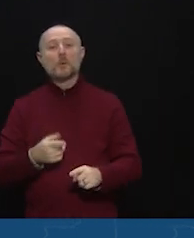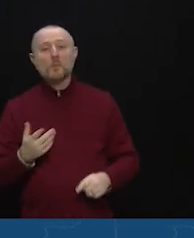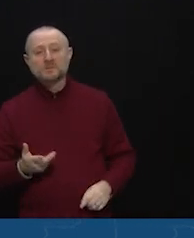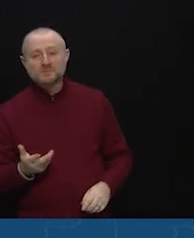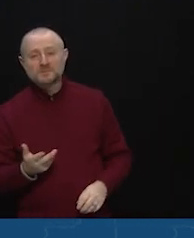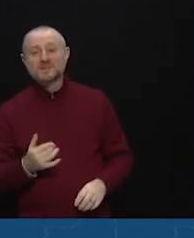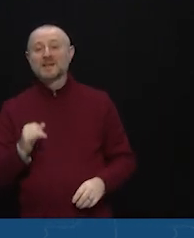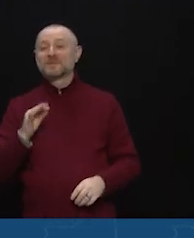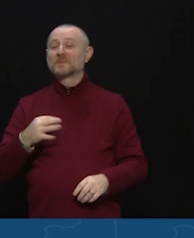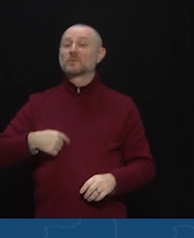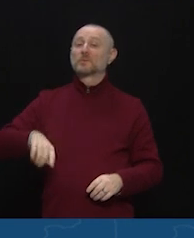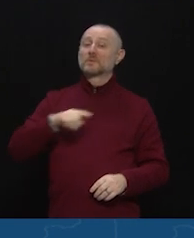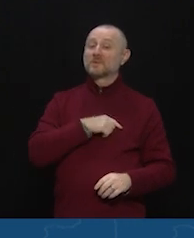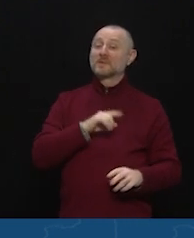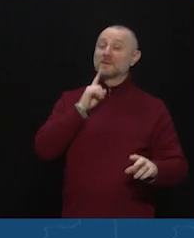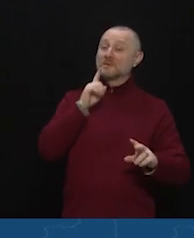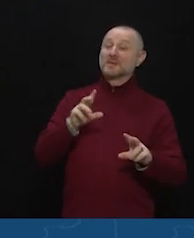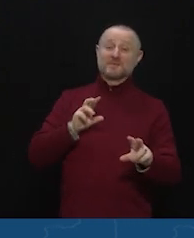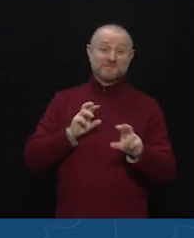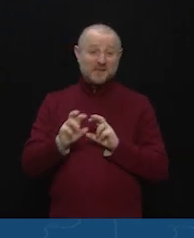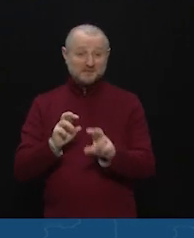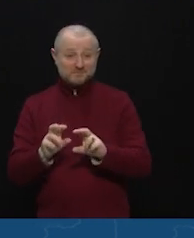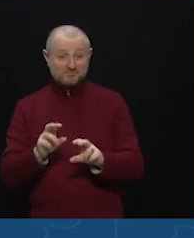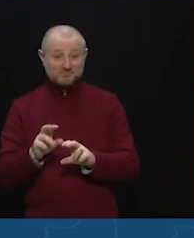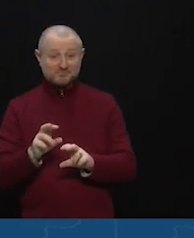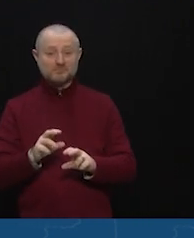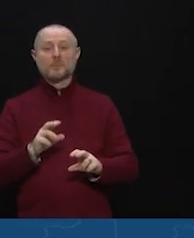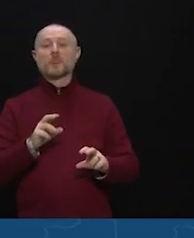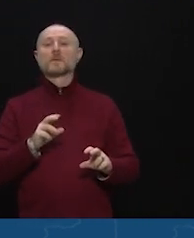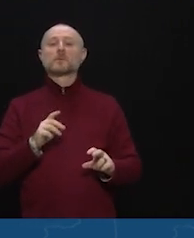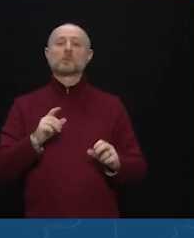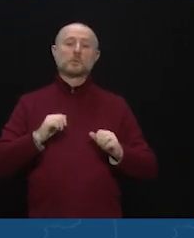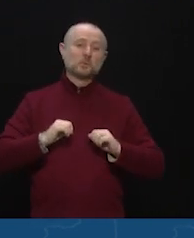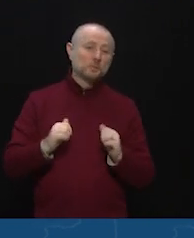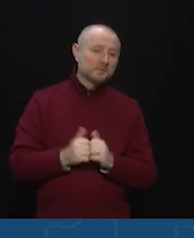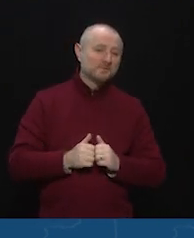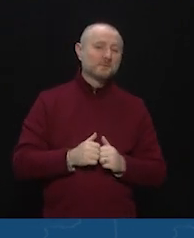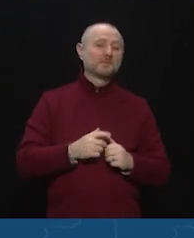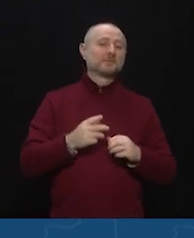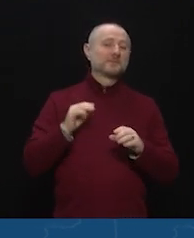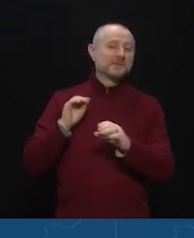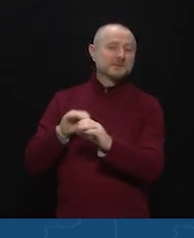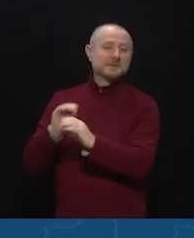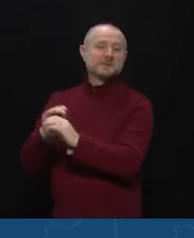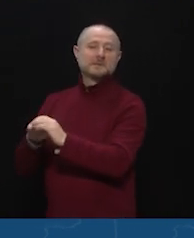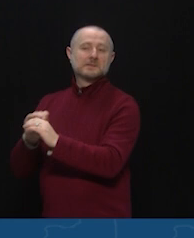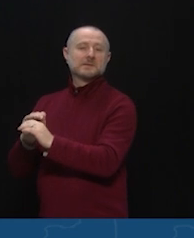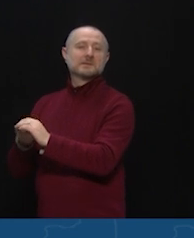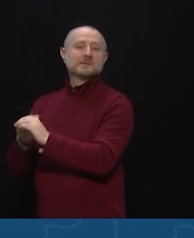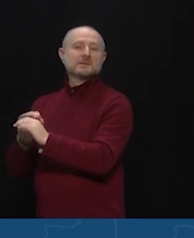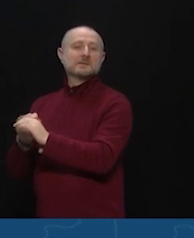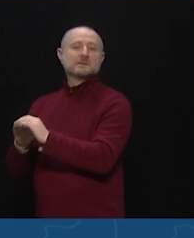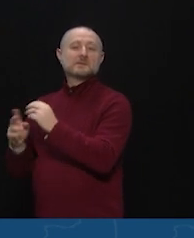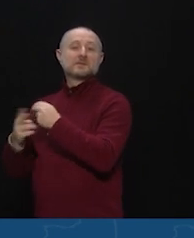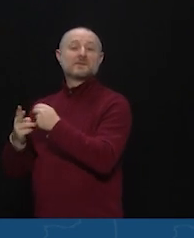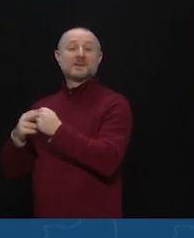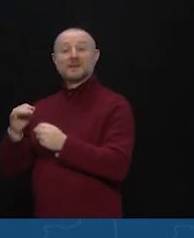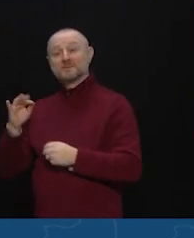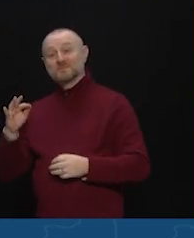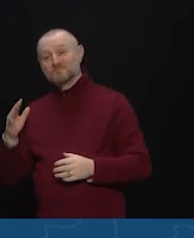if we're going to make these investments, make them with allocating reserves so that in the event that you have some of